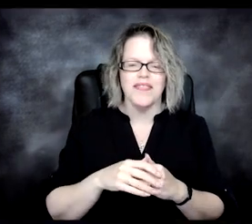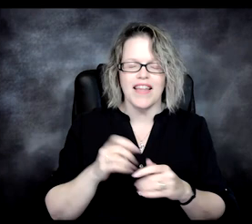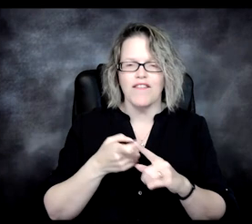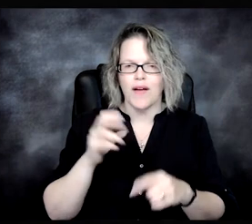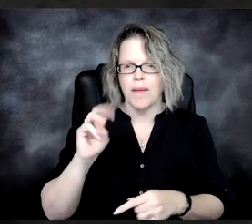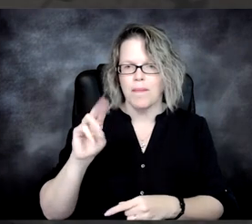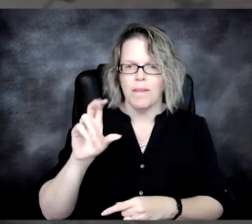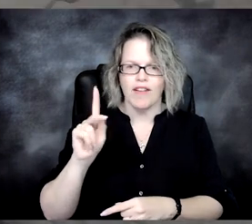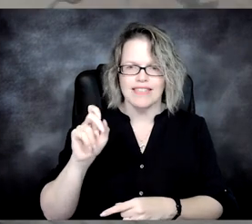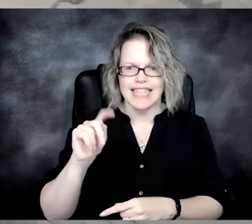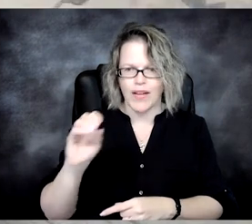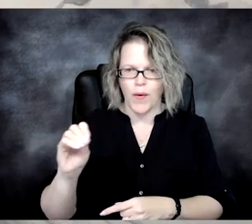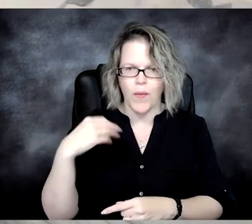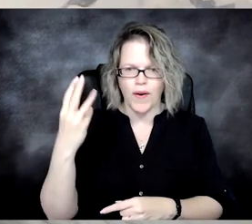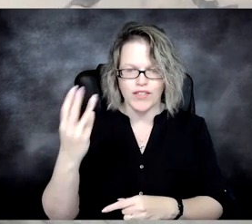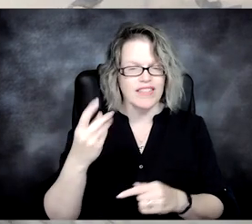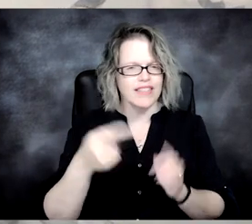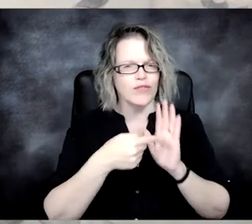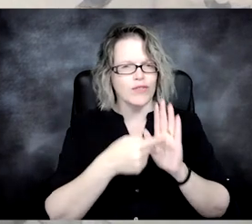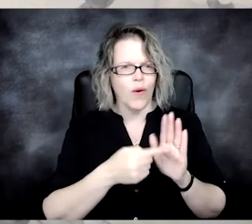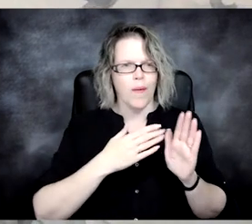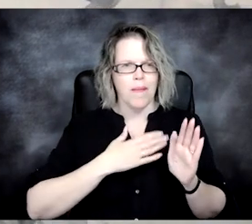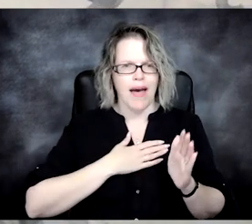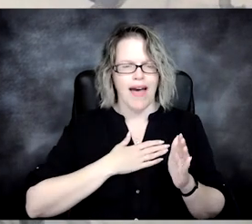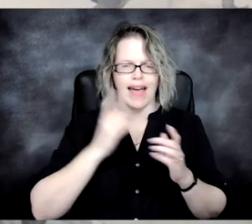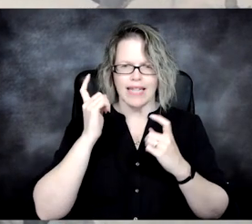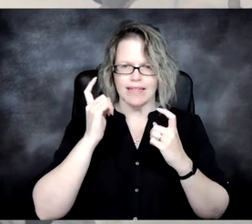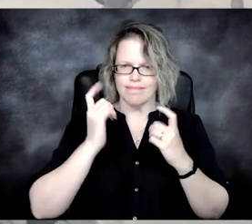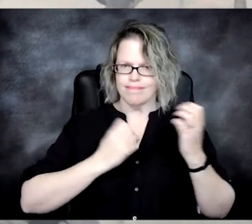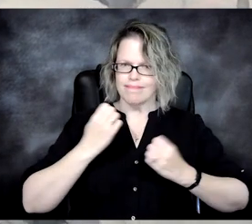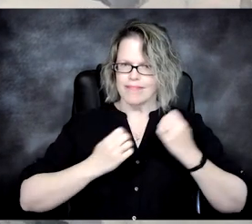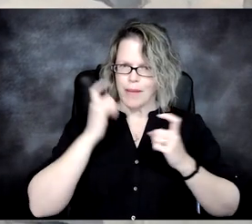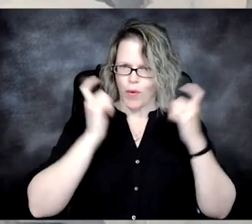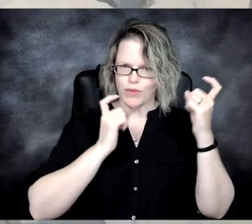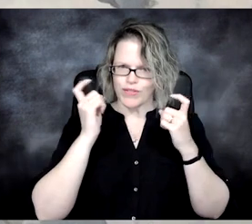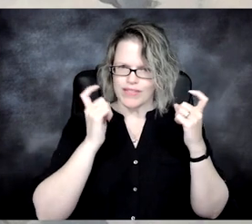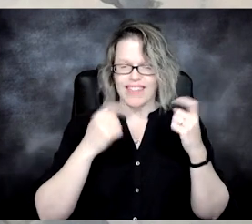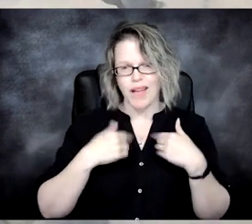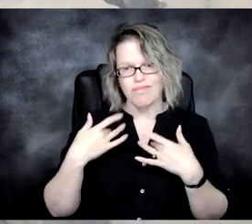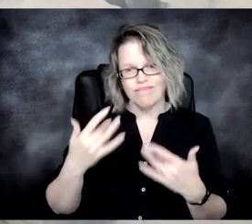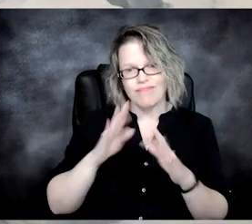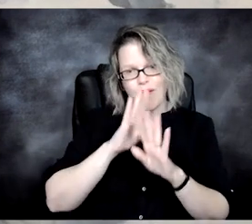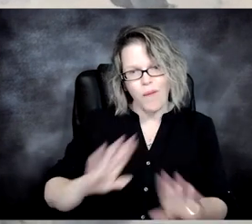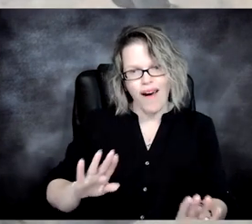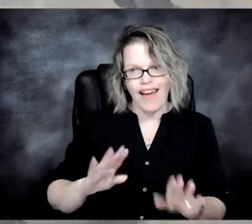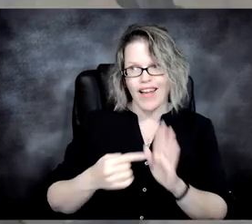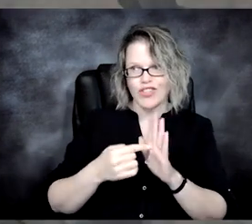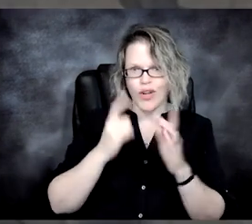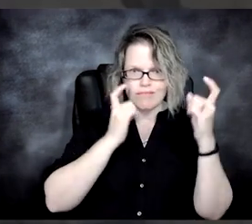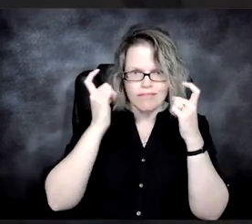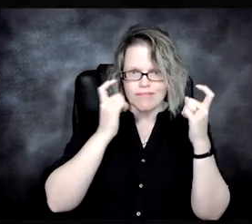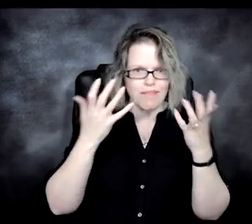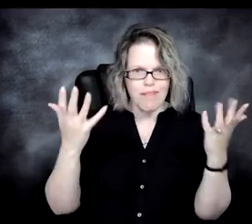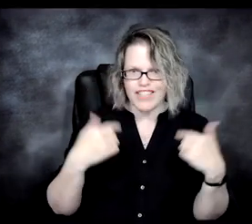Washington. My art piece is everything about trying to express my emotions. I'm a rather quiet person, and I don't really show much facial expression